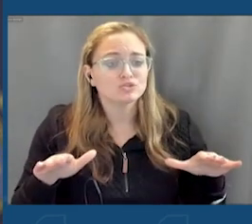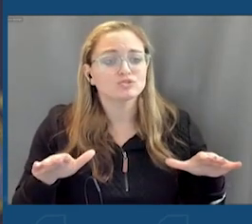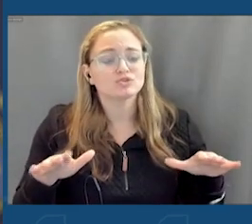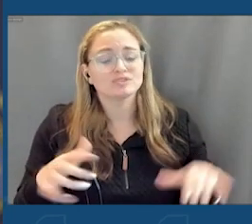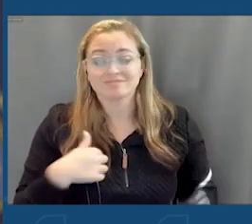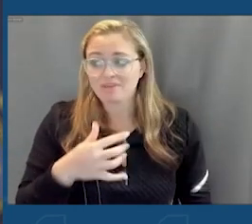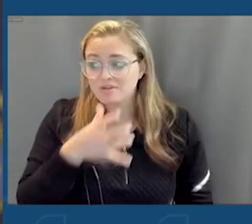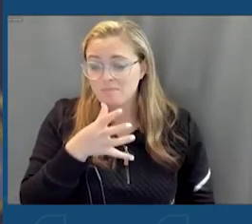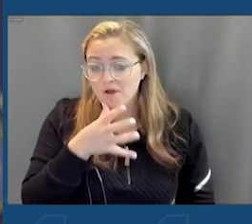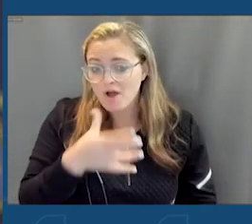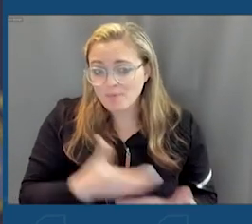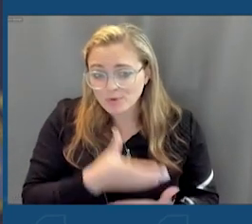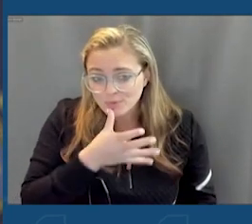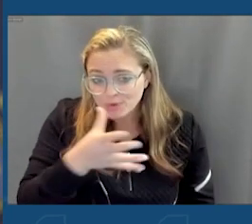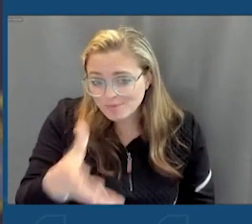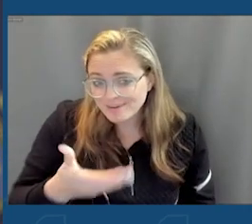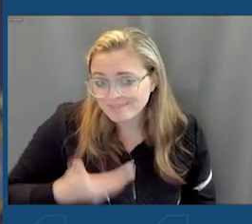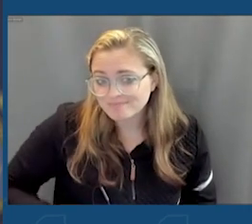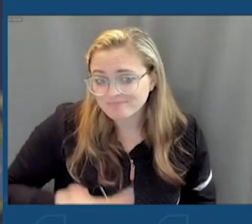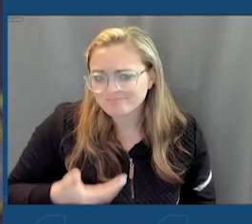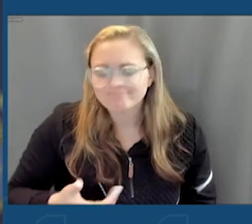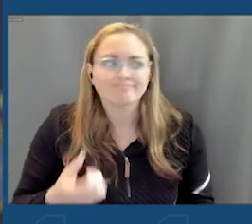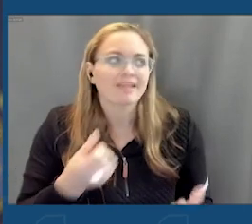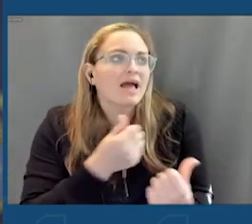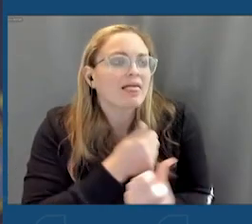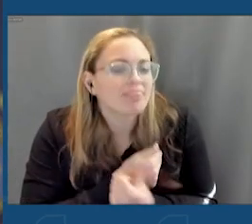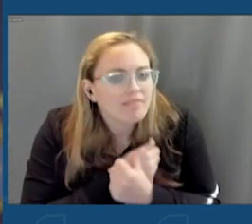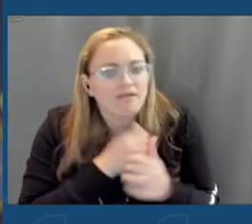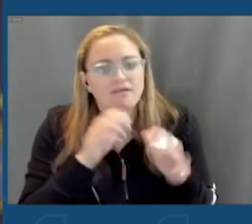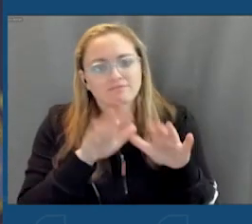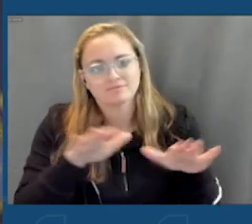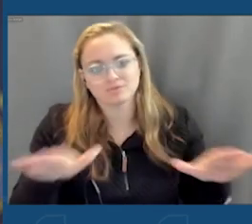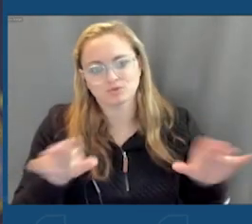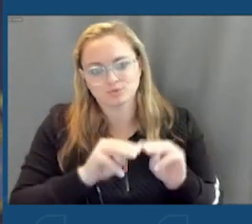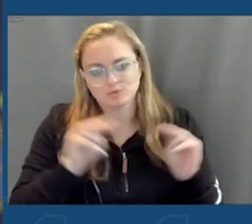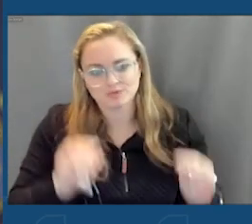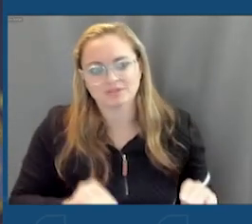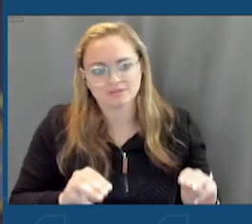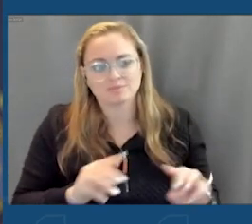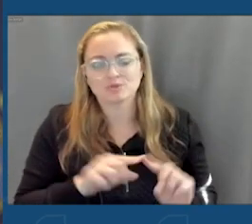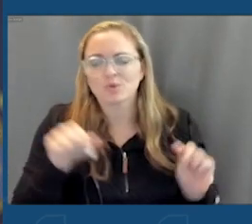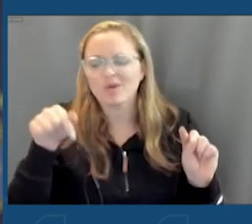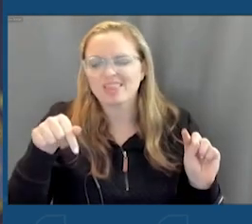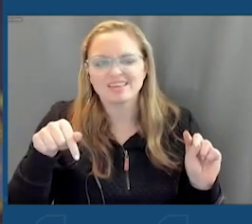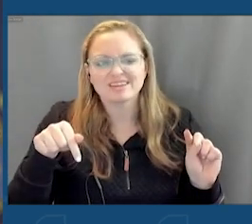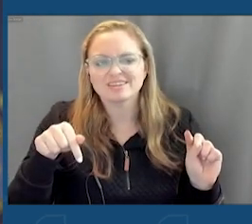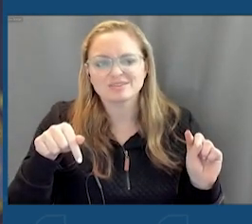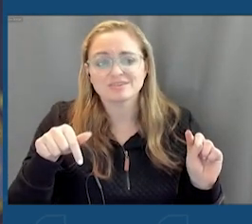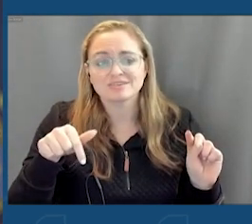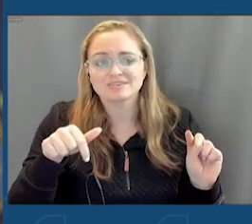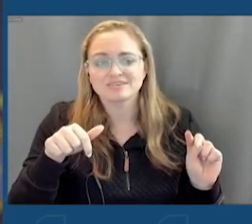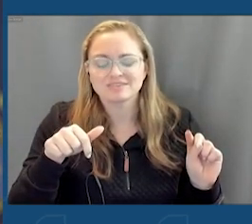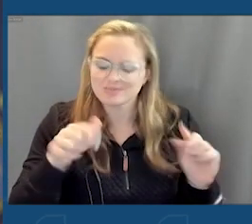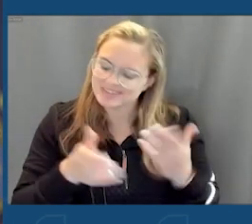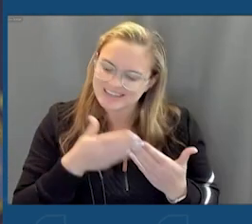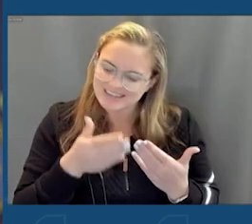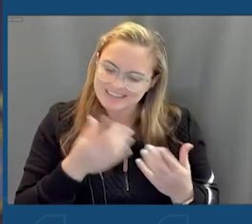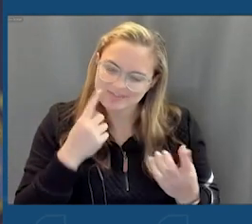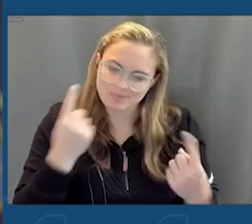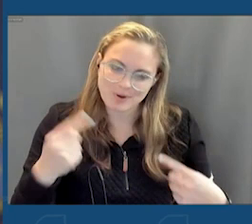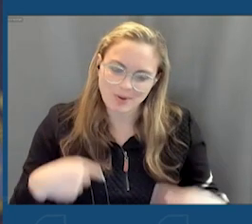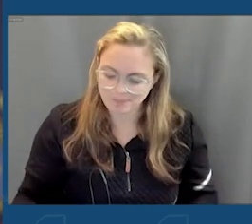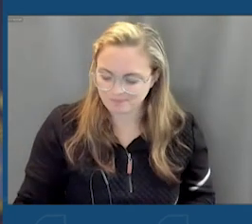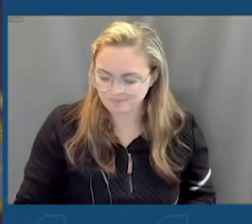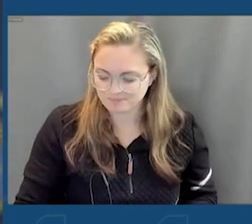a new grandma, I love children's museums. So this was not a heavy lift for me to come to. I